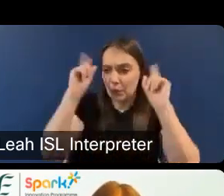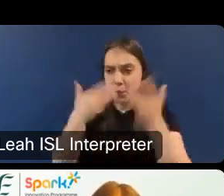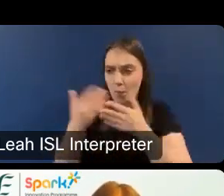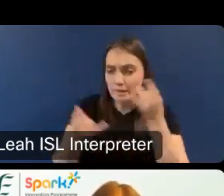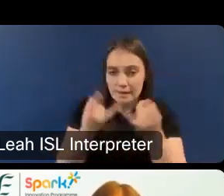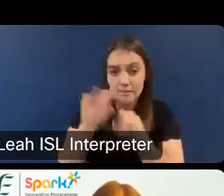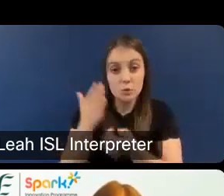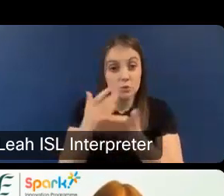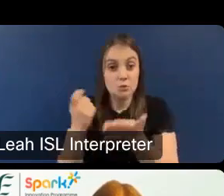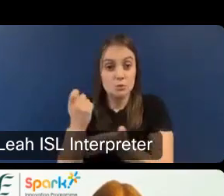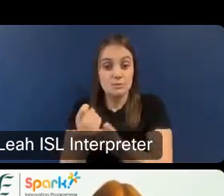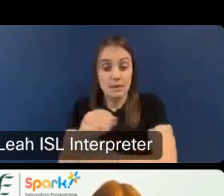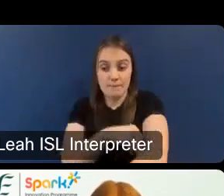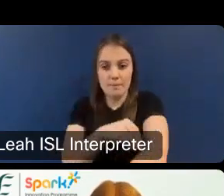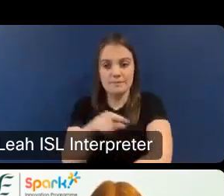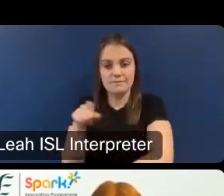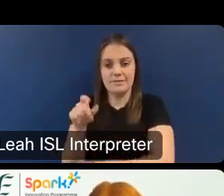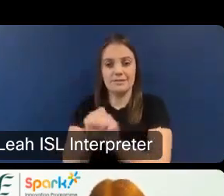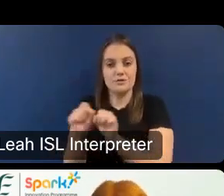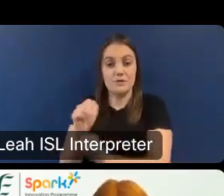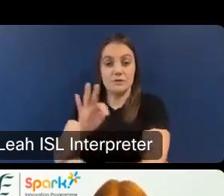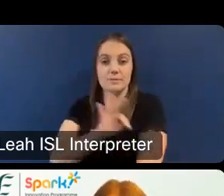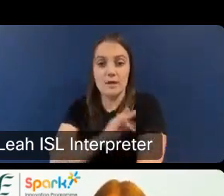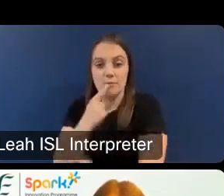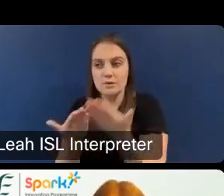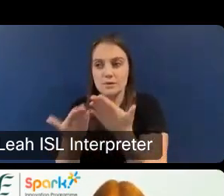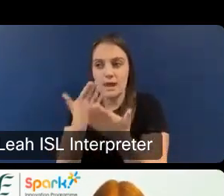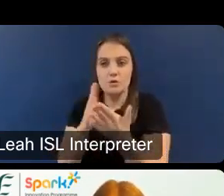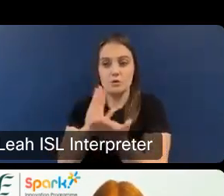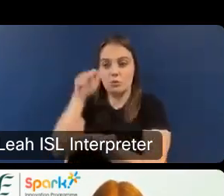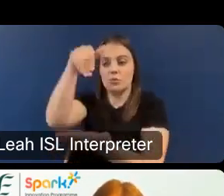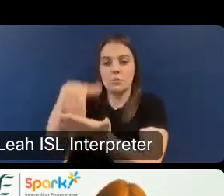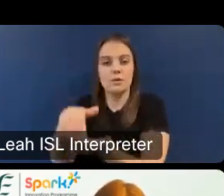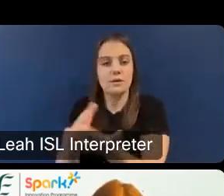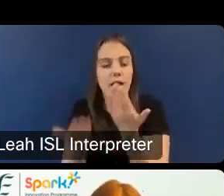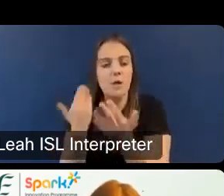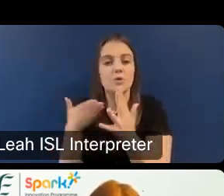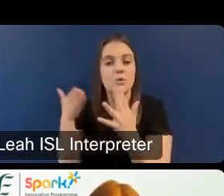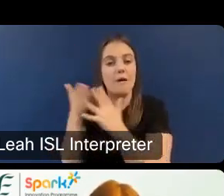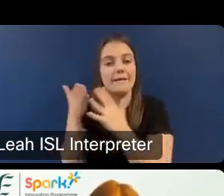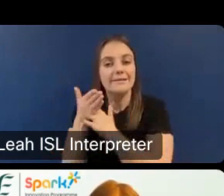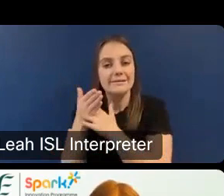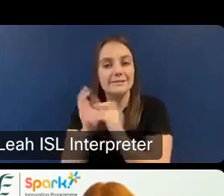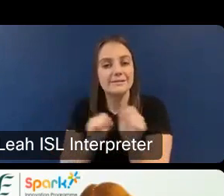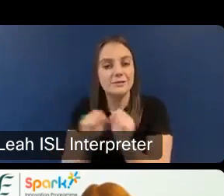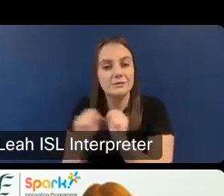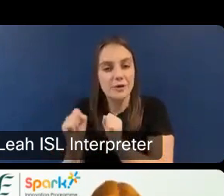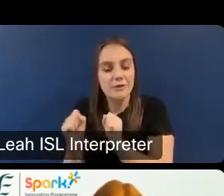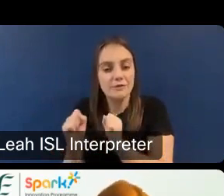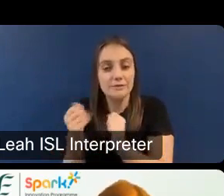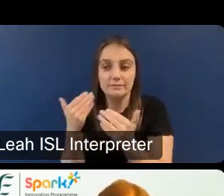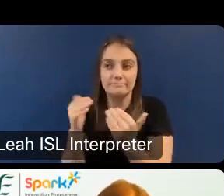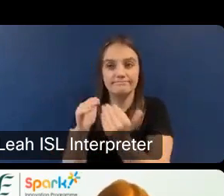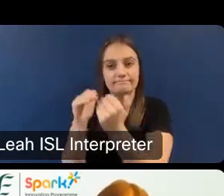is not within that place, but it's how do people get there to access the service and get their problem addressed